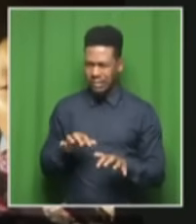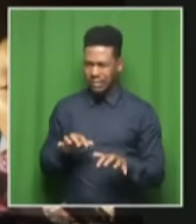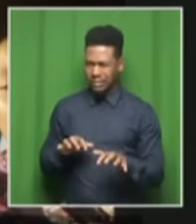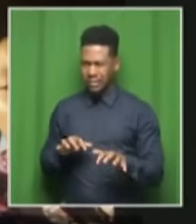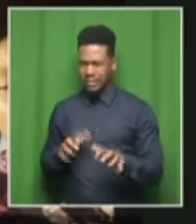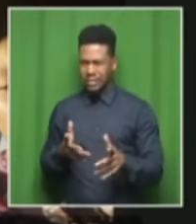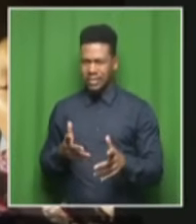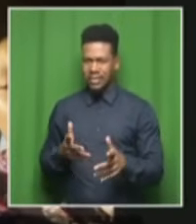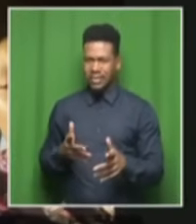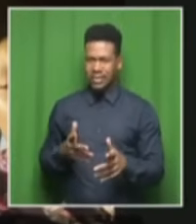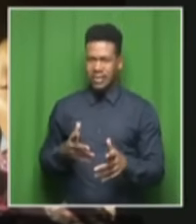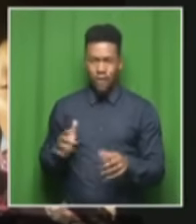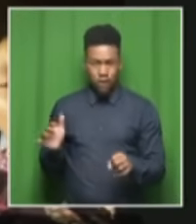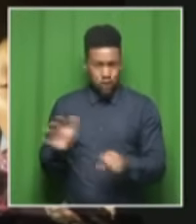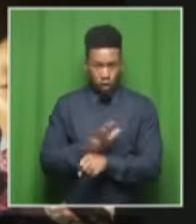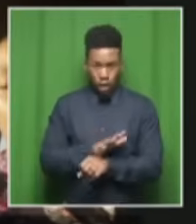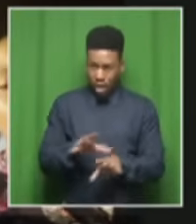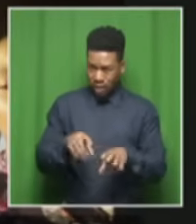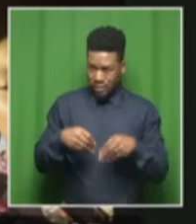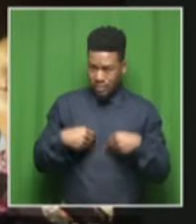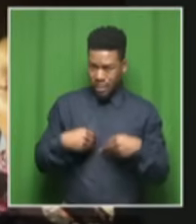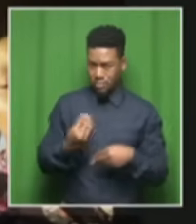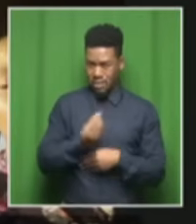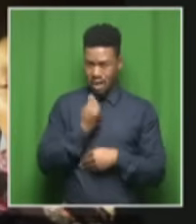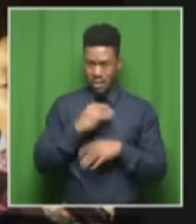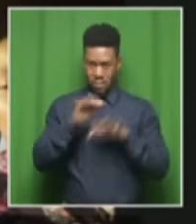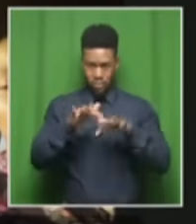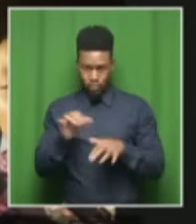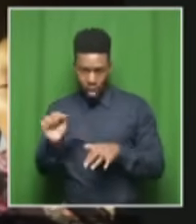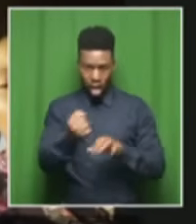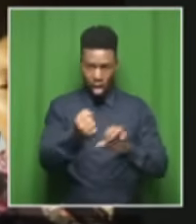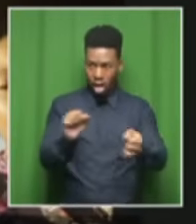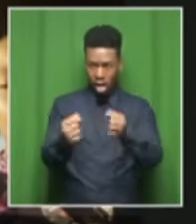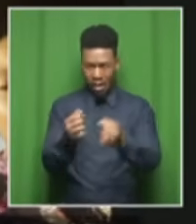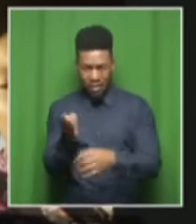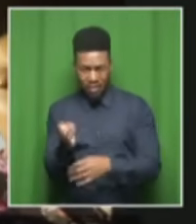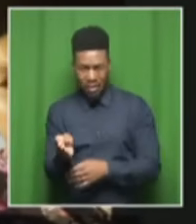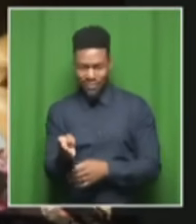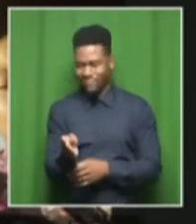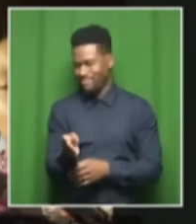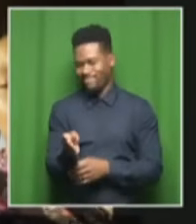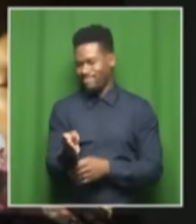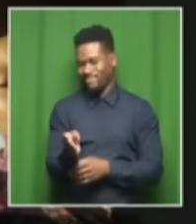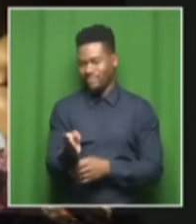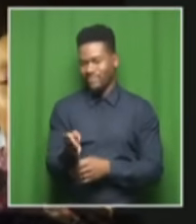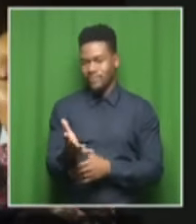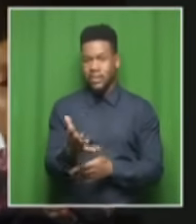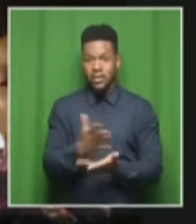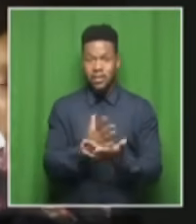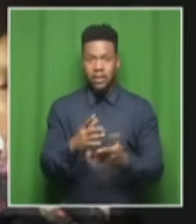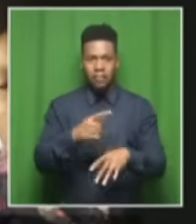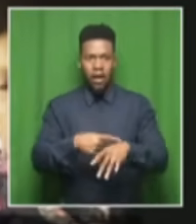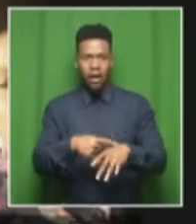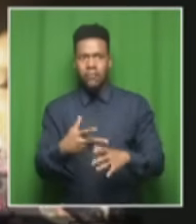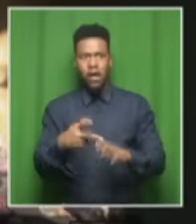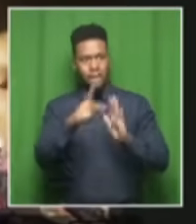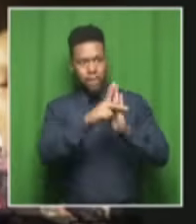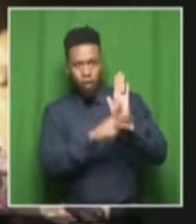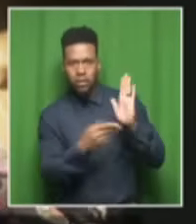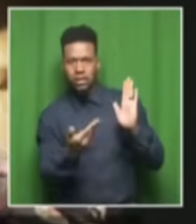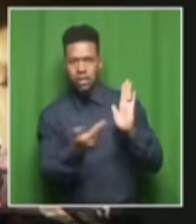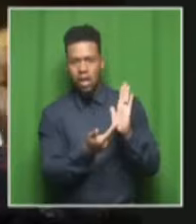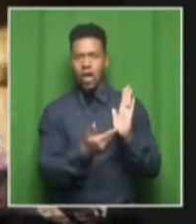you know, accepting, you know, and opening the door for young people, even in instances where there are policies and laws that seek